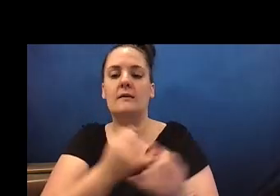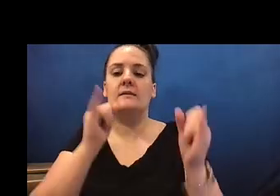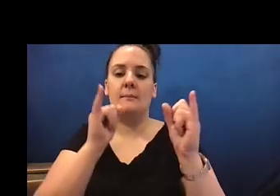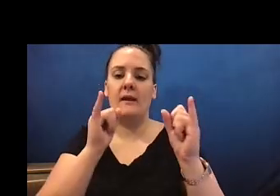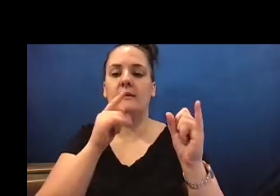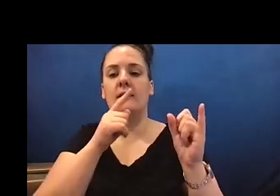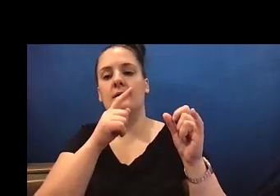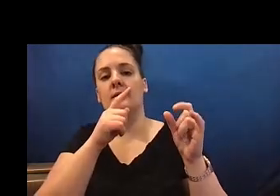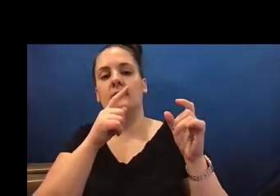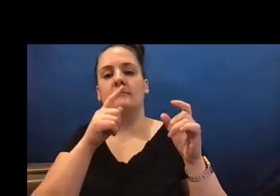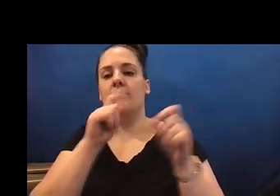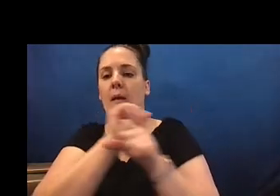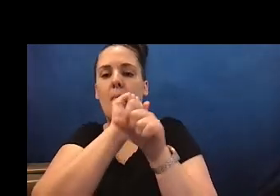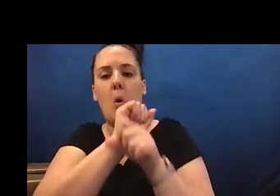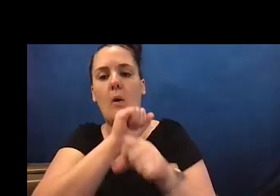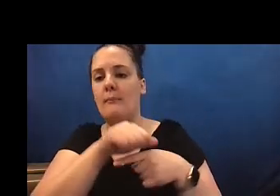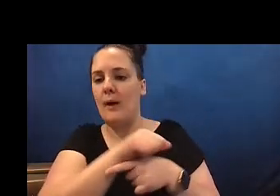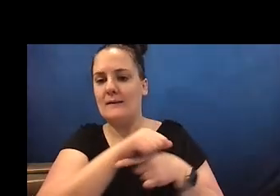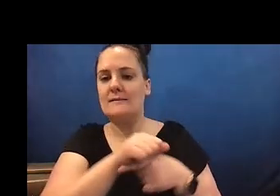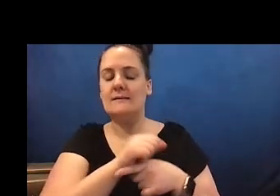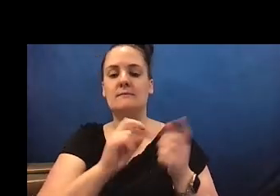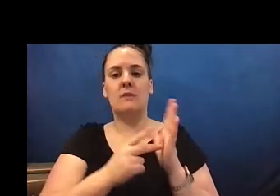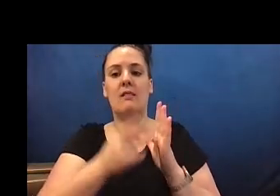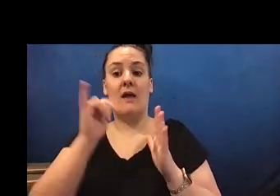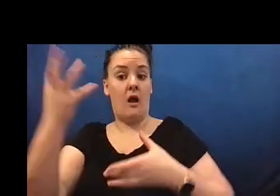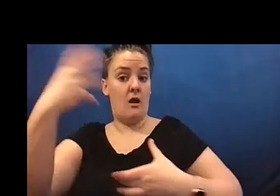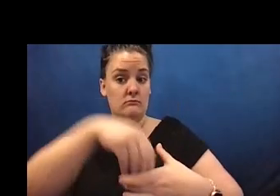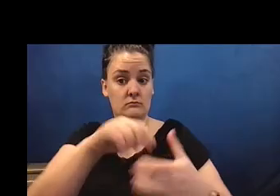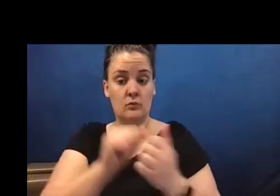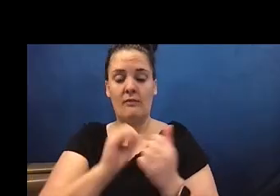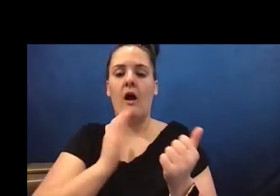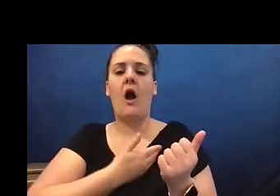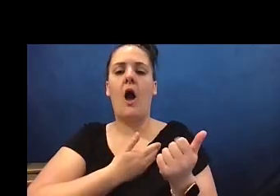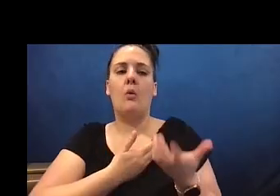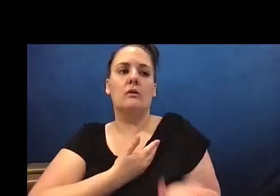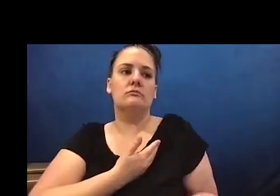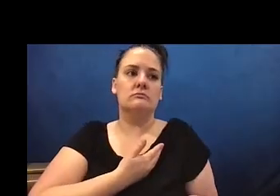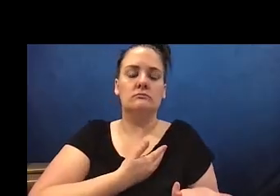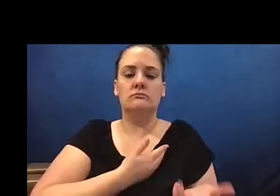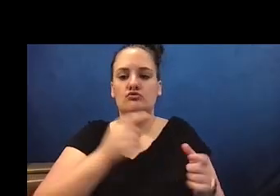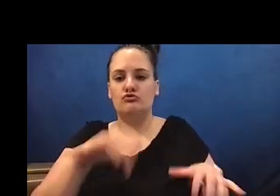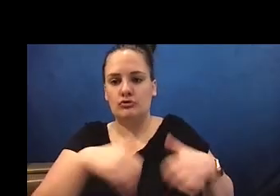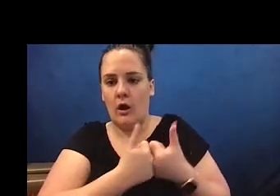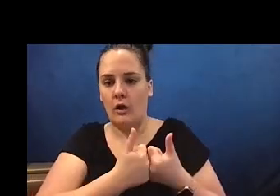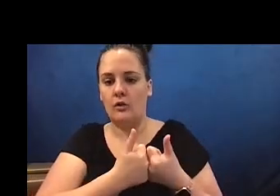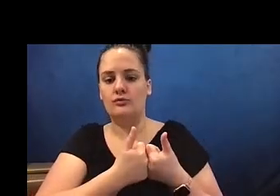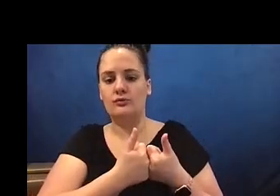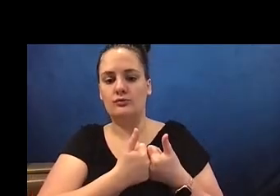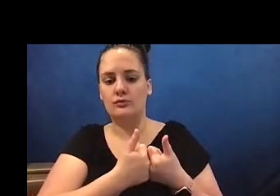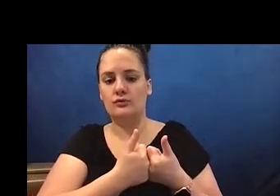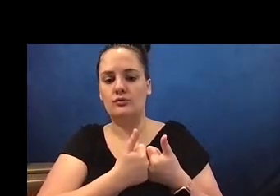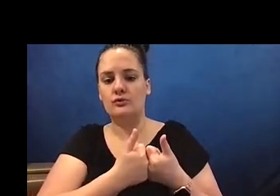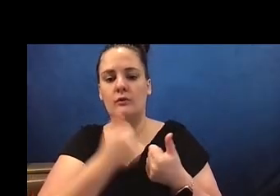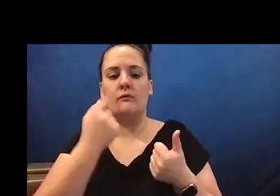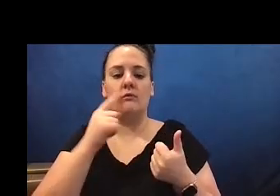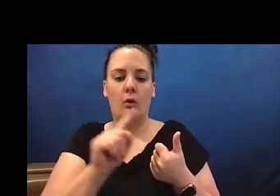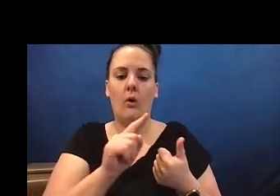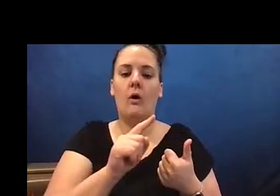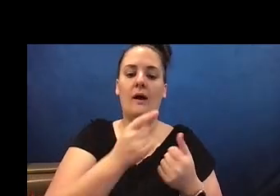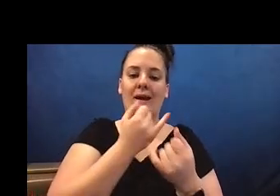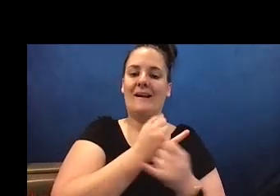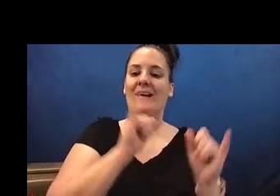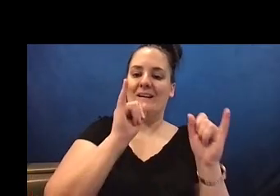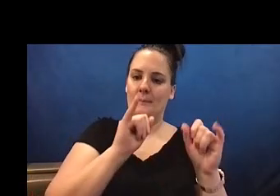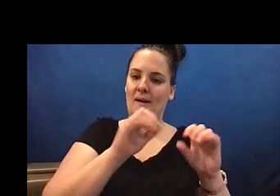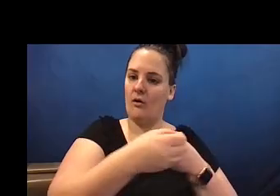employed practices. So that plays a role in sort of this inability for independent practices to stay open,